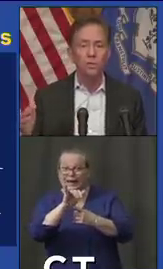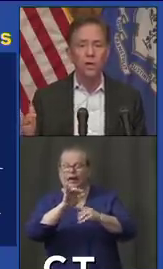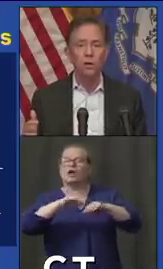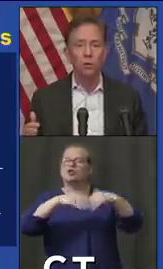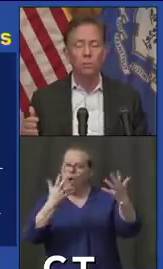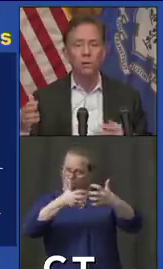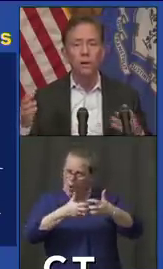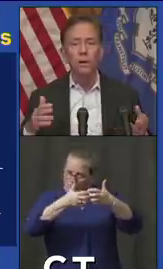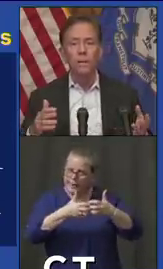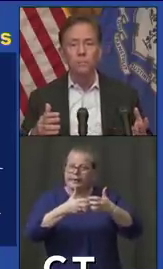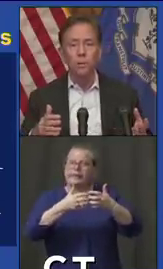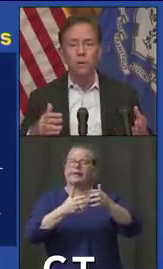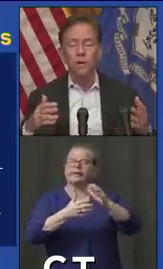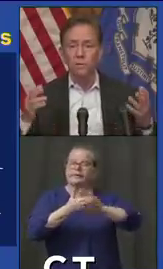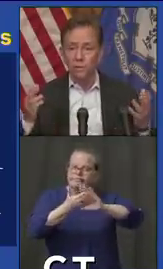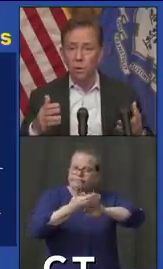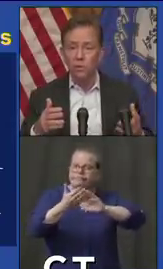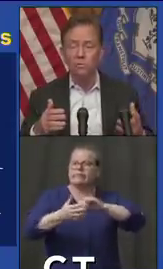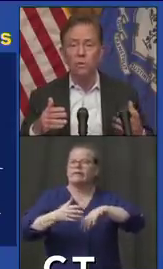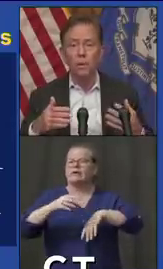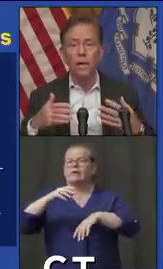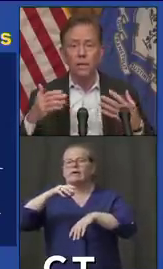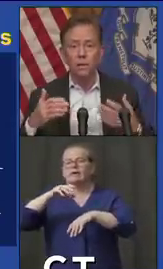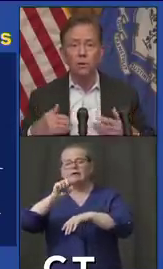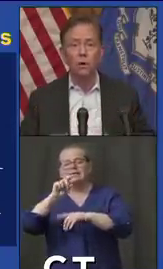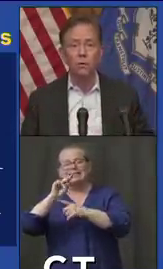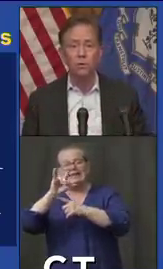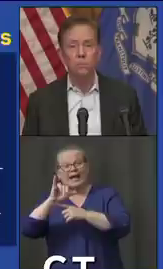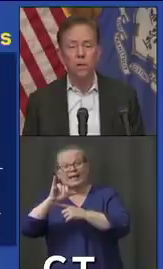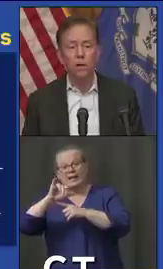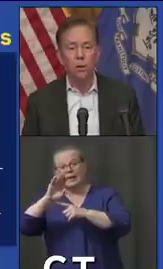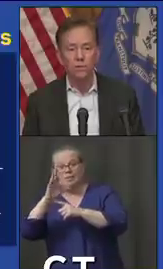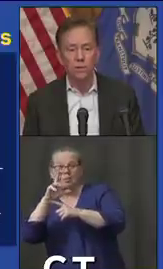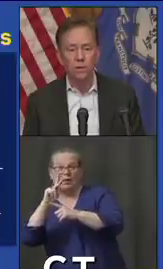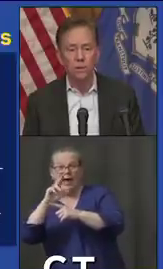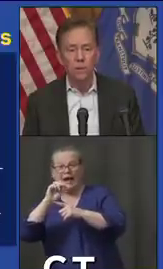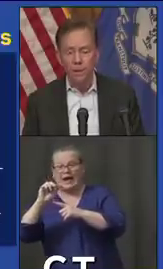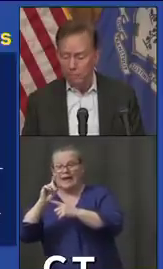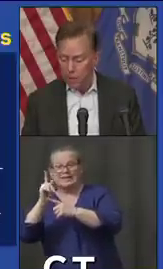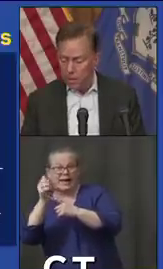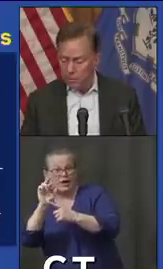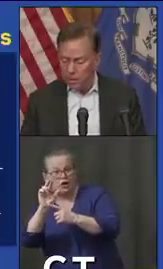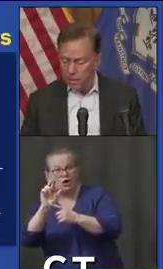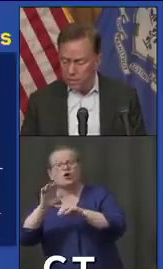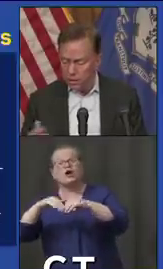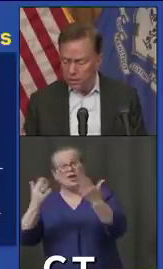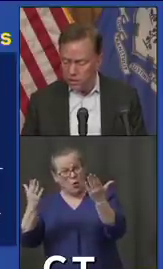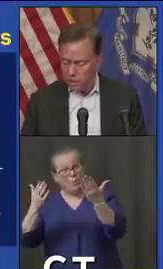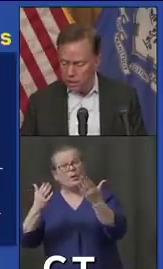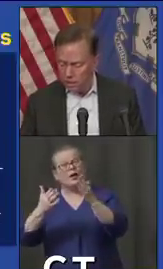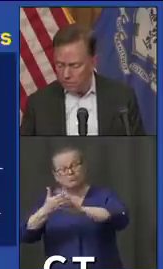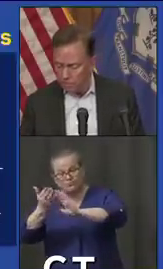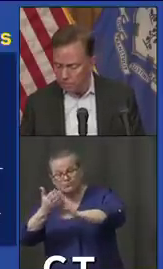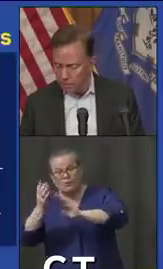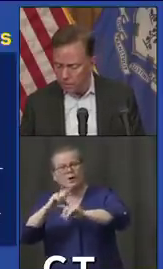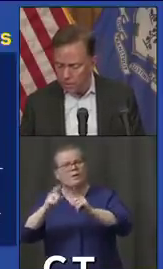open, staying open. But because of loss of demand, there are some layoffs there. But that's, let's